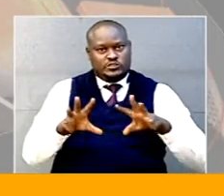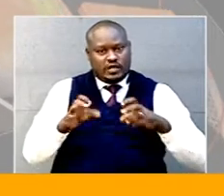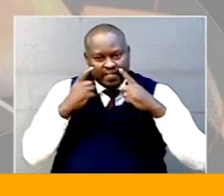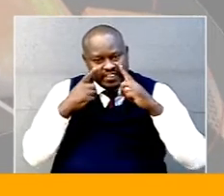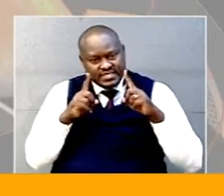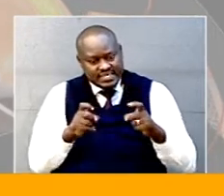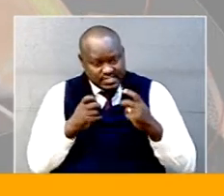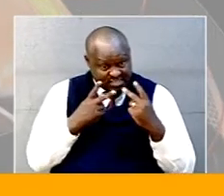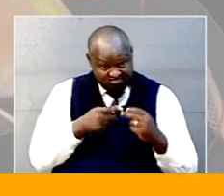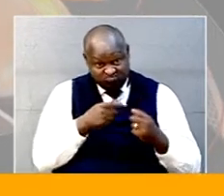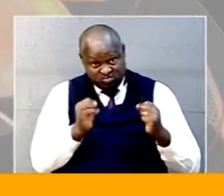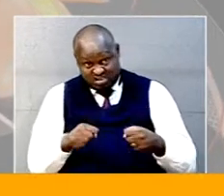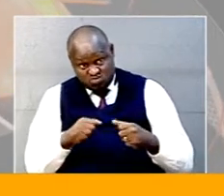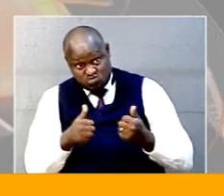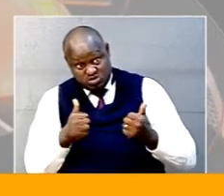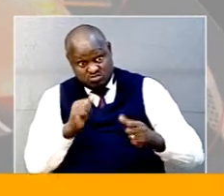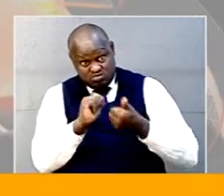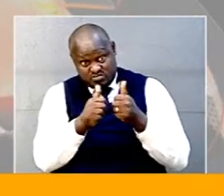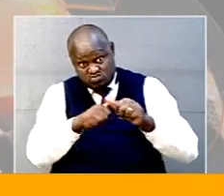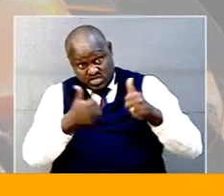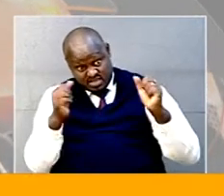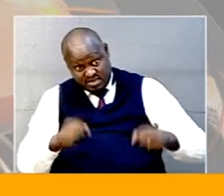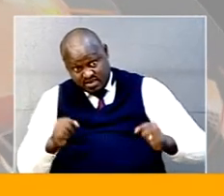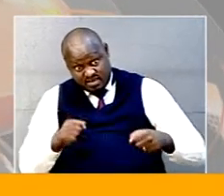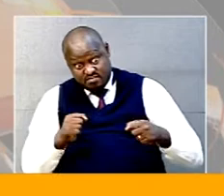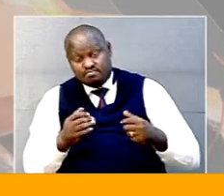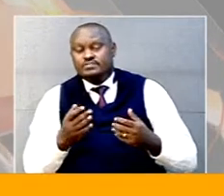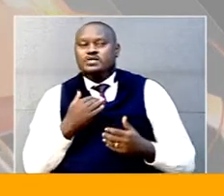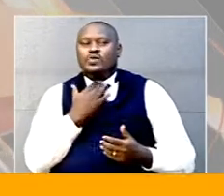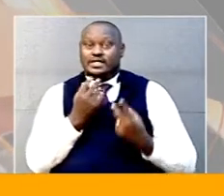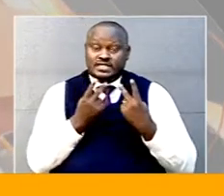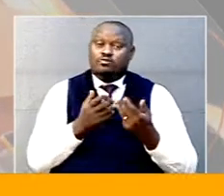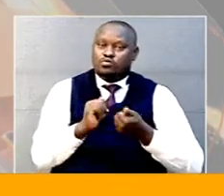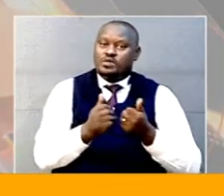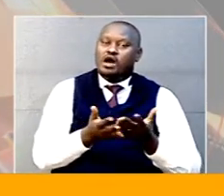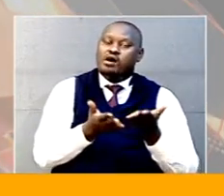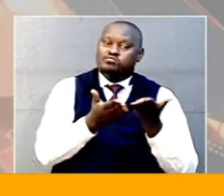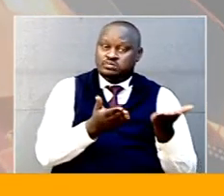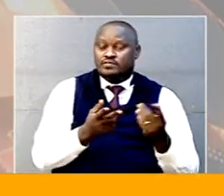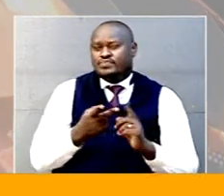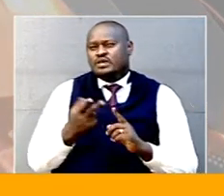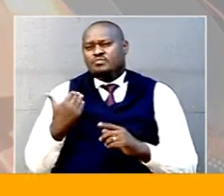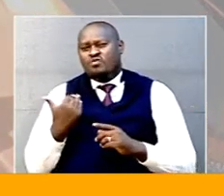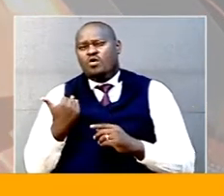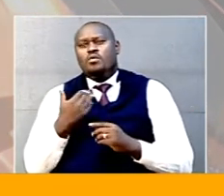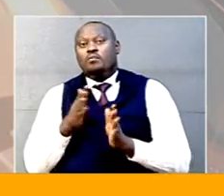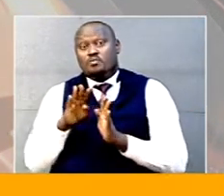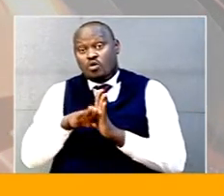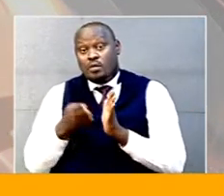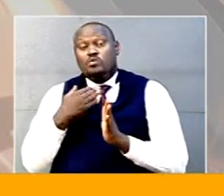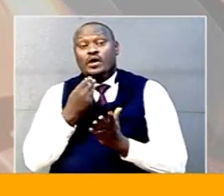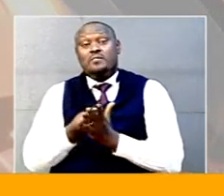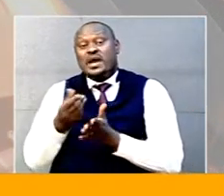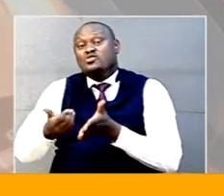find out whether it can still compete favorably. A drive to buy Luakataka a new car came to a halt after his